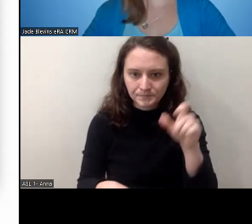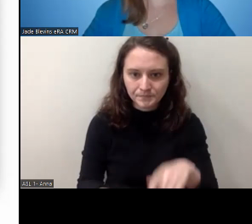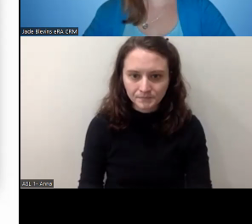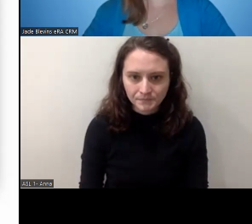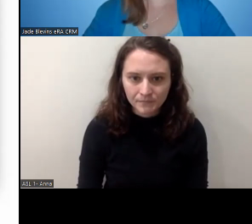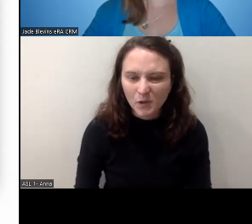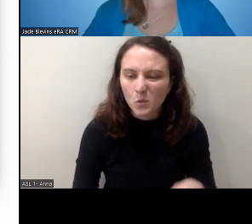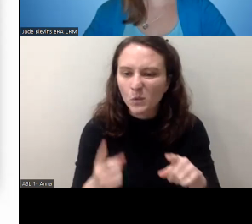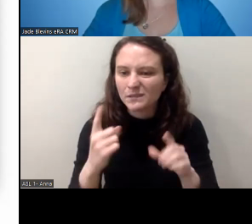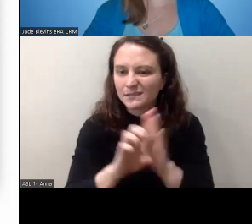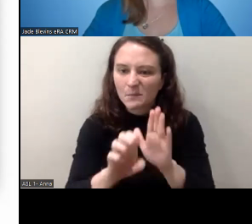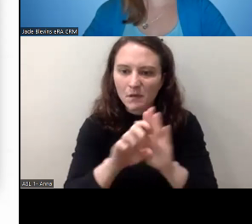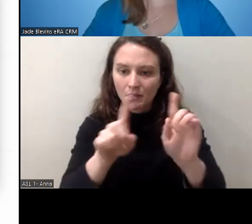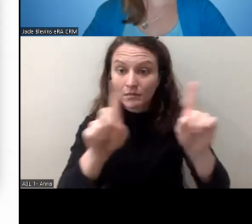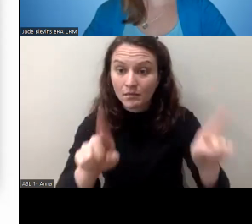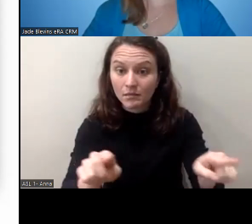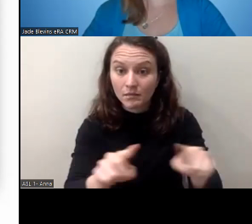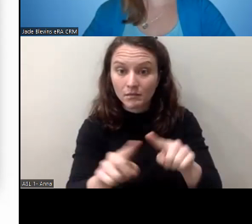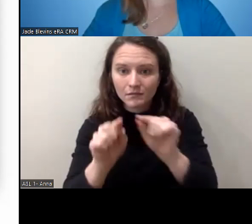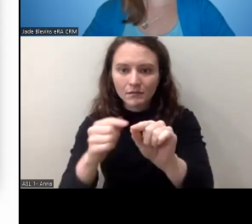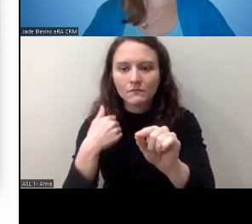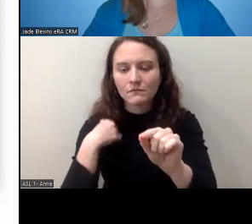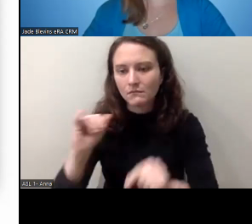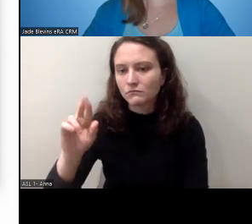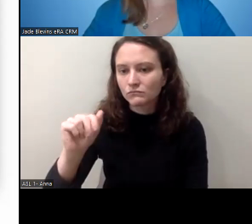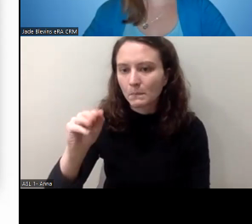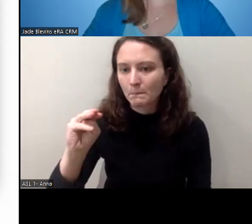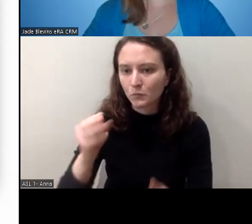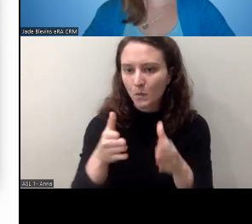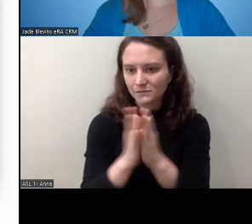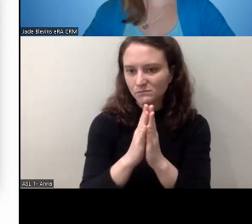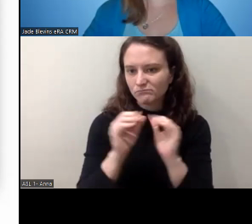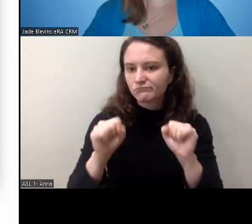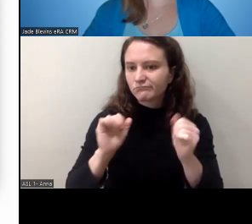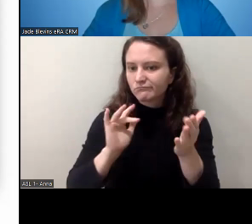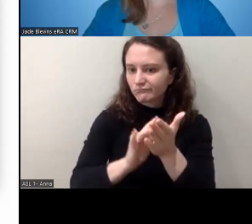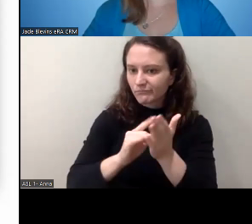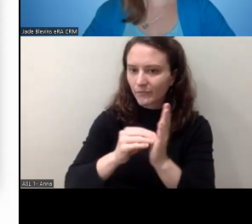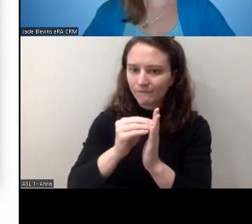IRAM request that's available for them to click on and go and fill out.